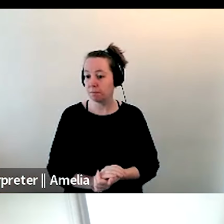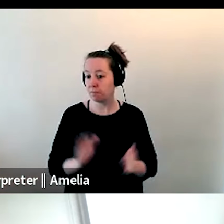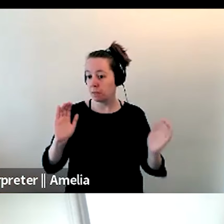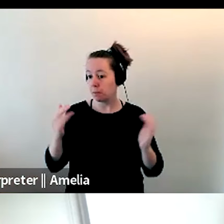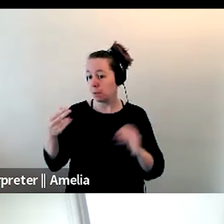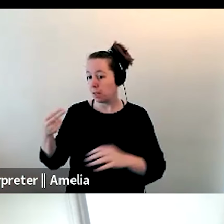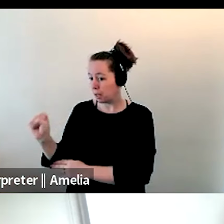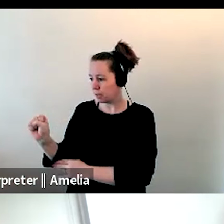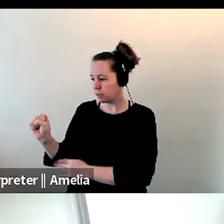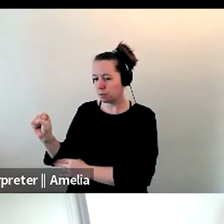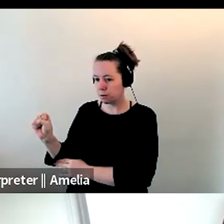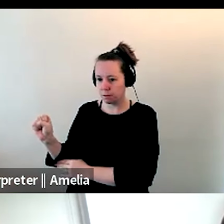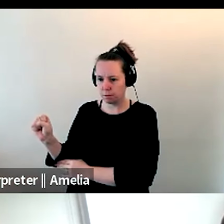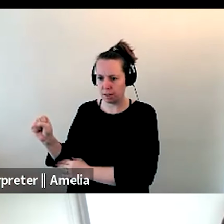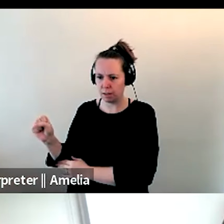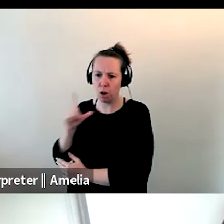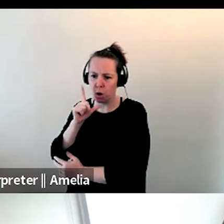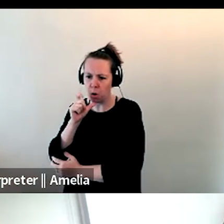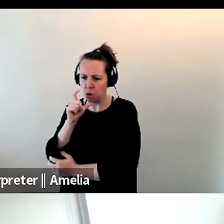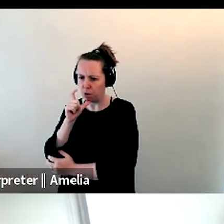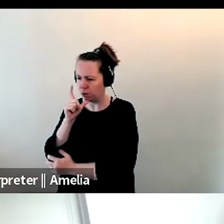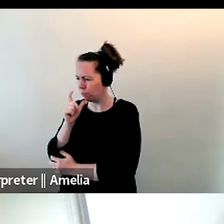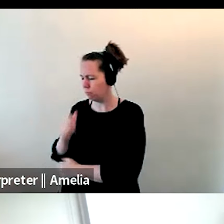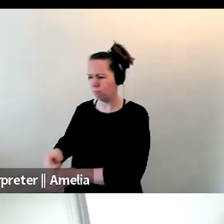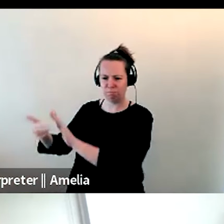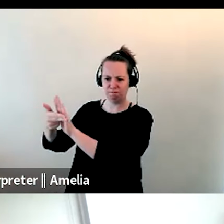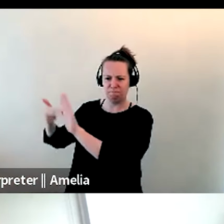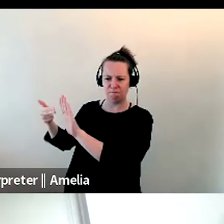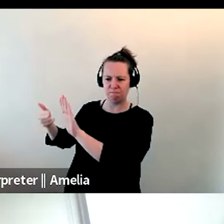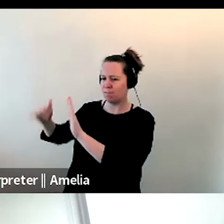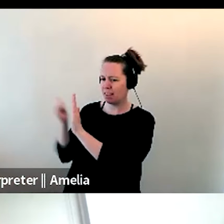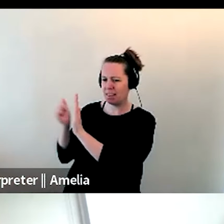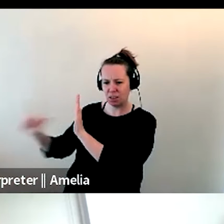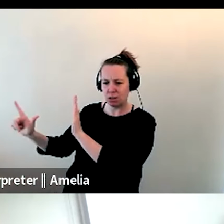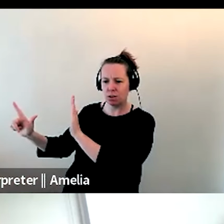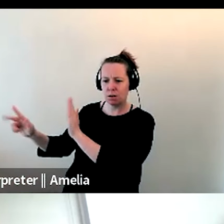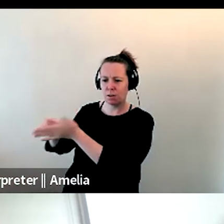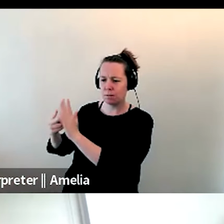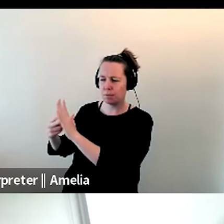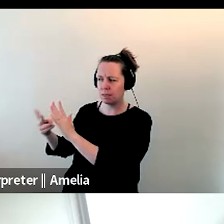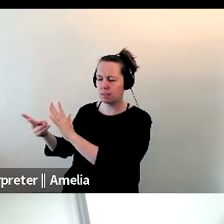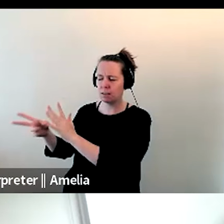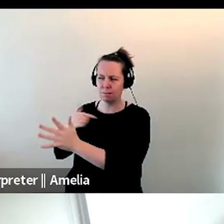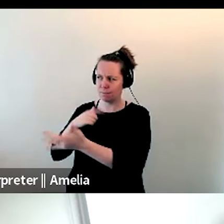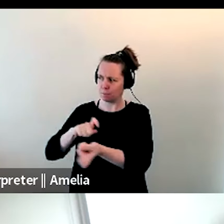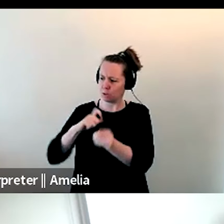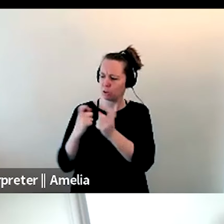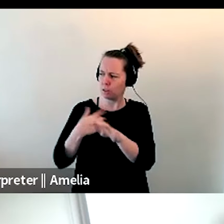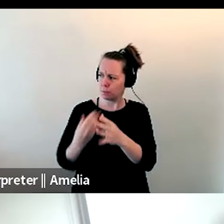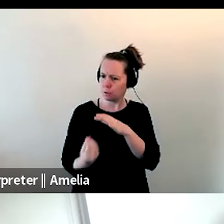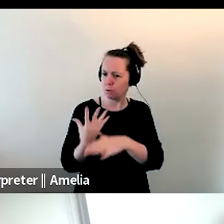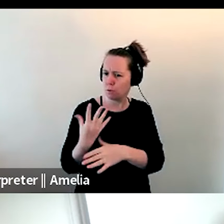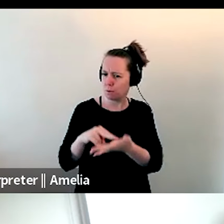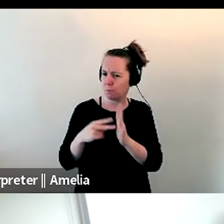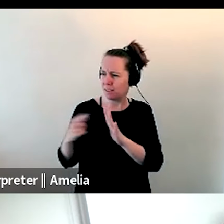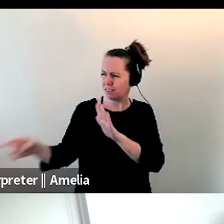pigeonholed, as you guys have mentioned, into the introverted category. And over my whole, up until university, you know, that was always negative